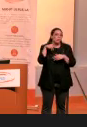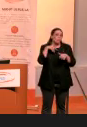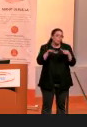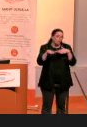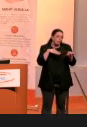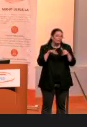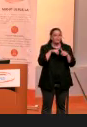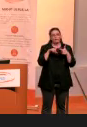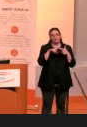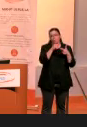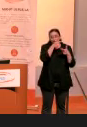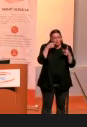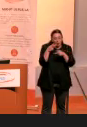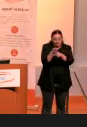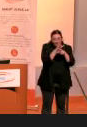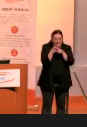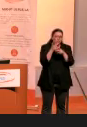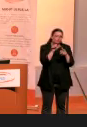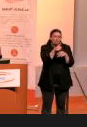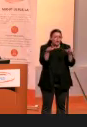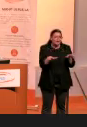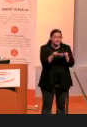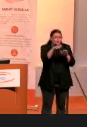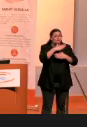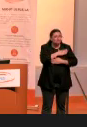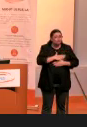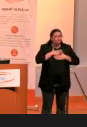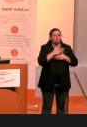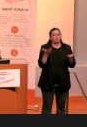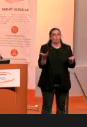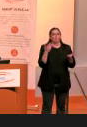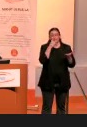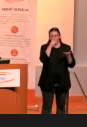or gardening or things that you enjoy, but just doing it for,